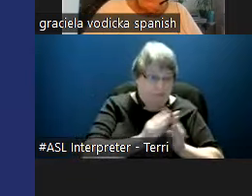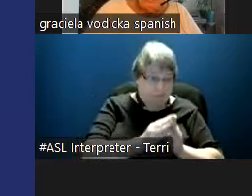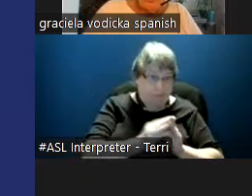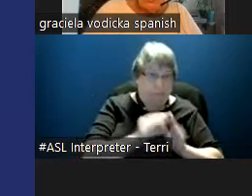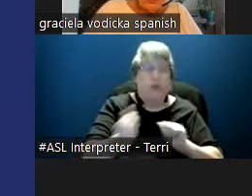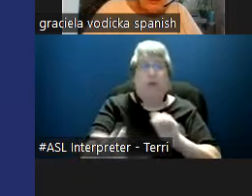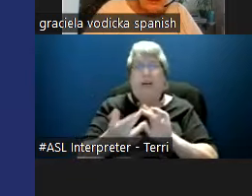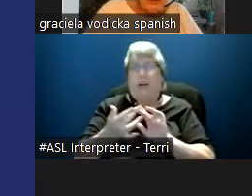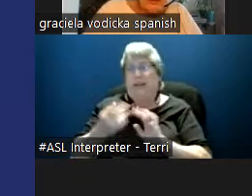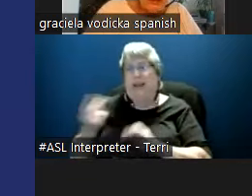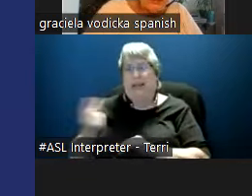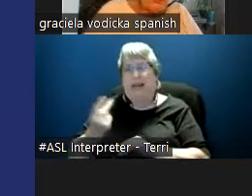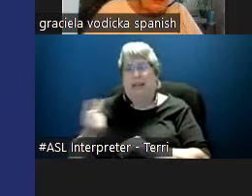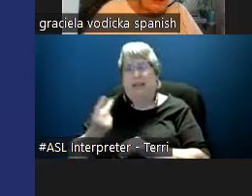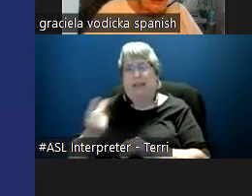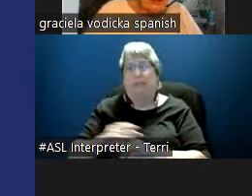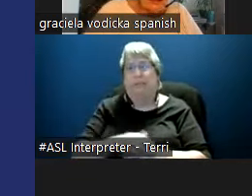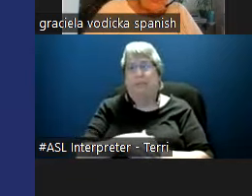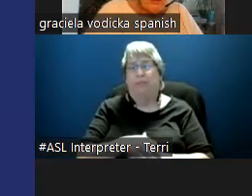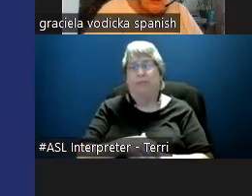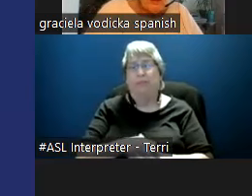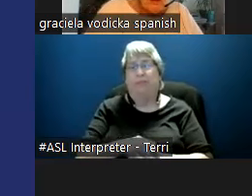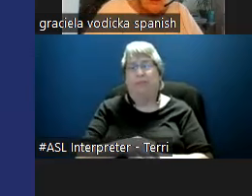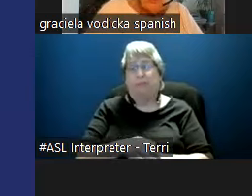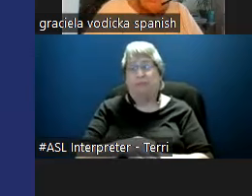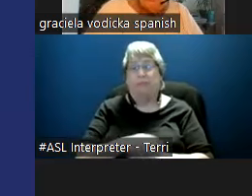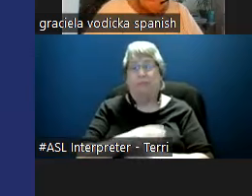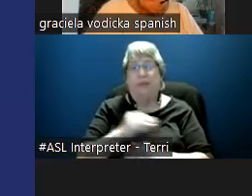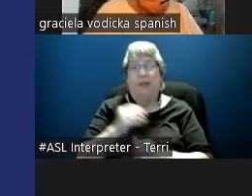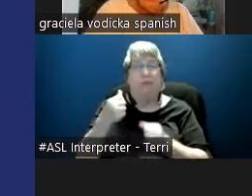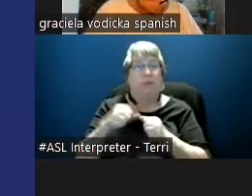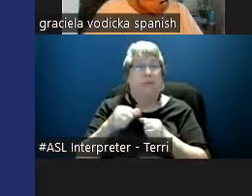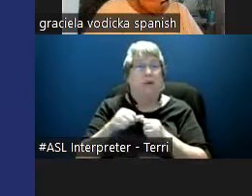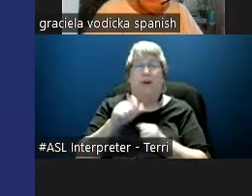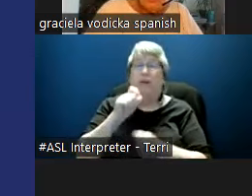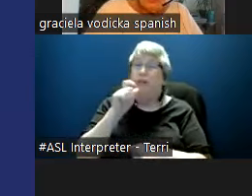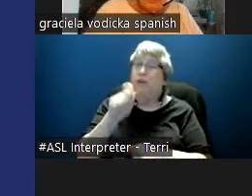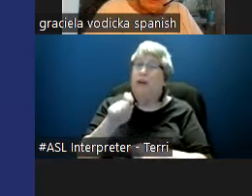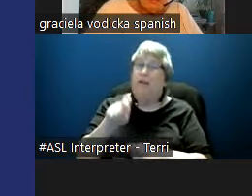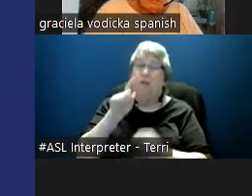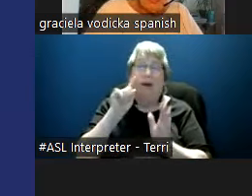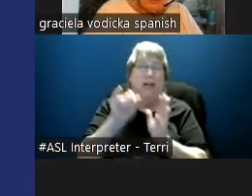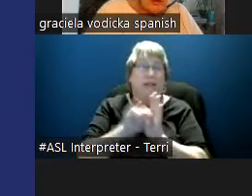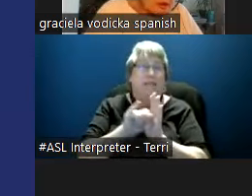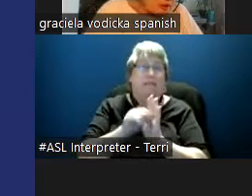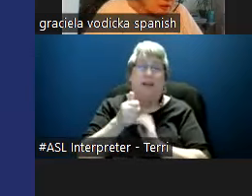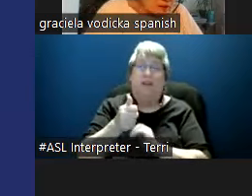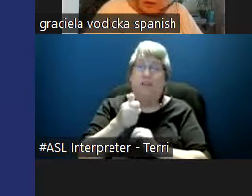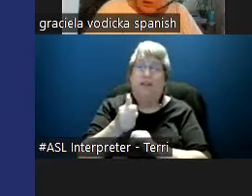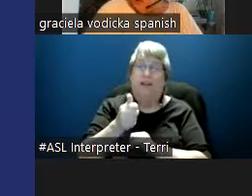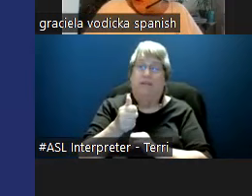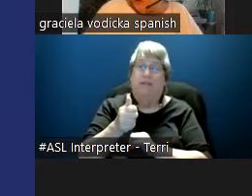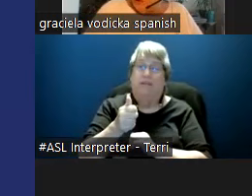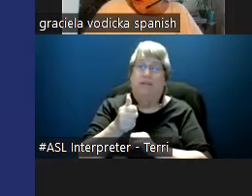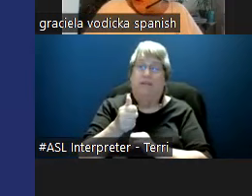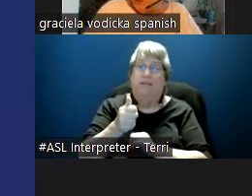way. And as a reminder, you don't have to identify yourself when asking a question. You can rename yourself